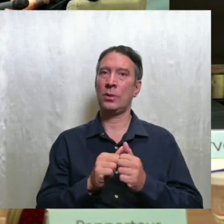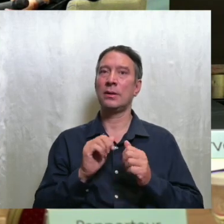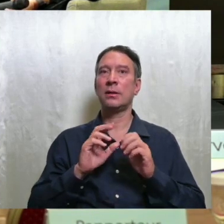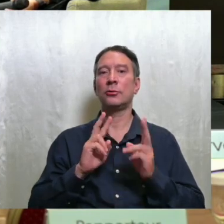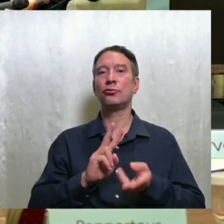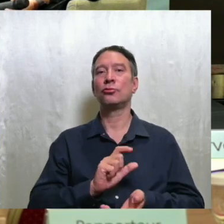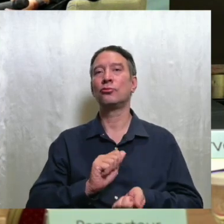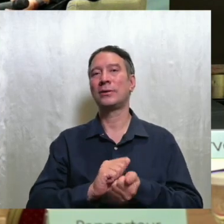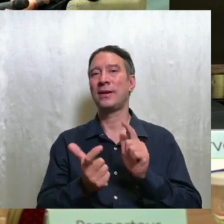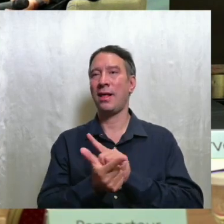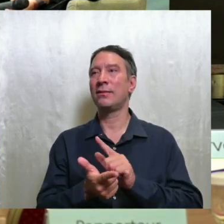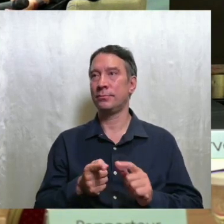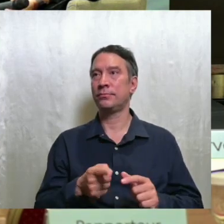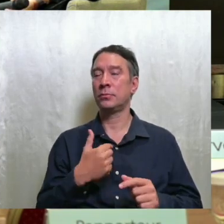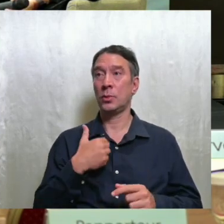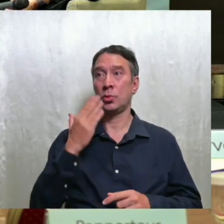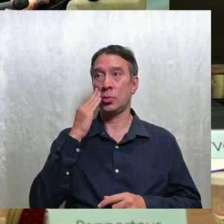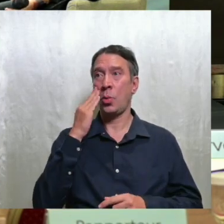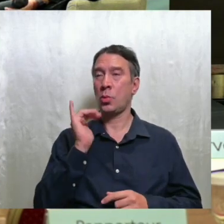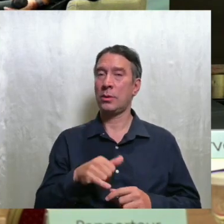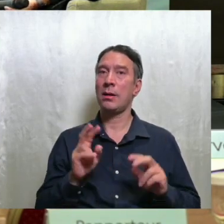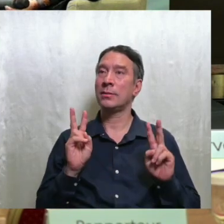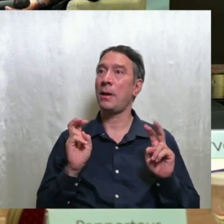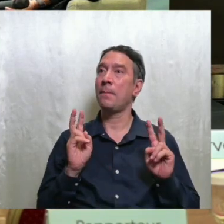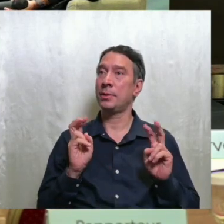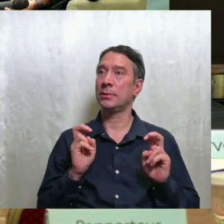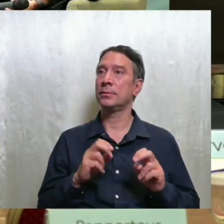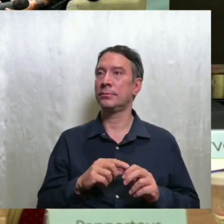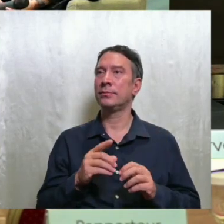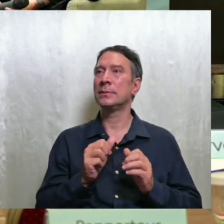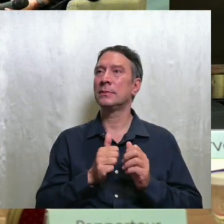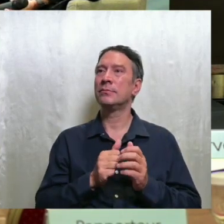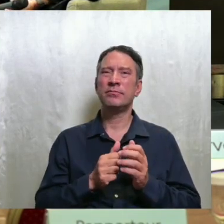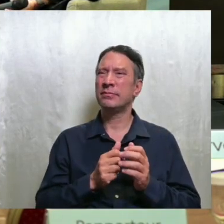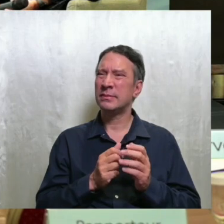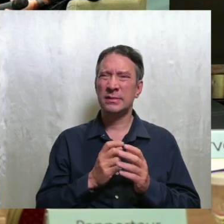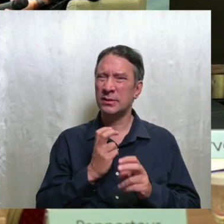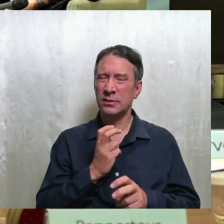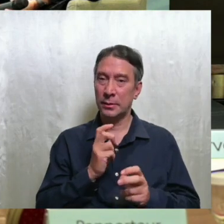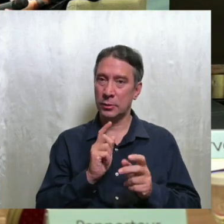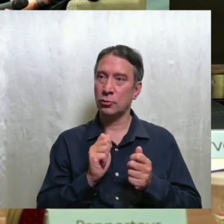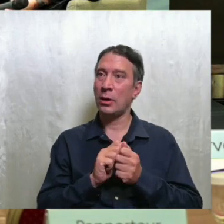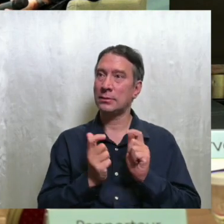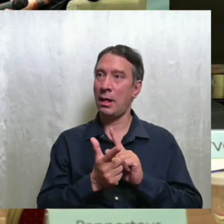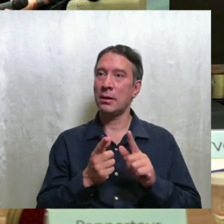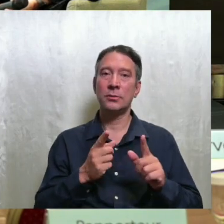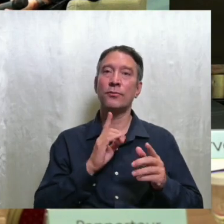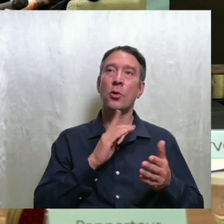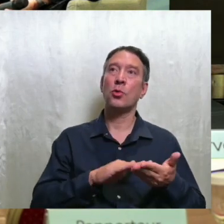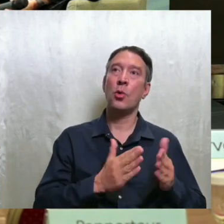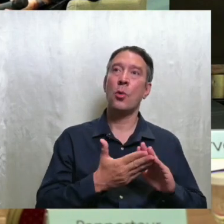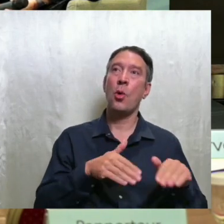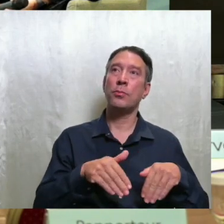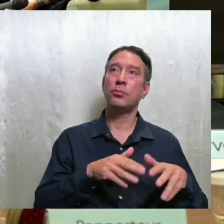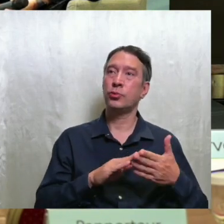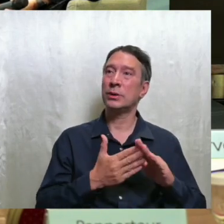one aspect, right? But then the other is how they're actually being implemented beyond just, people logging in,